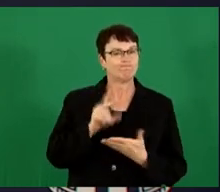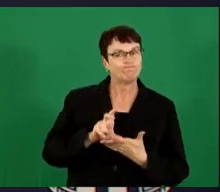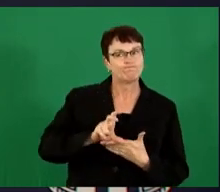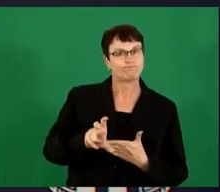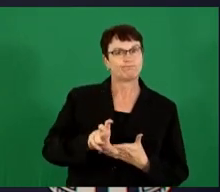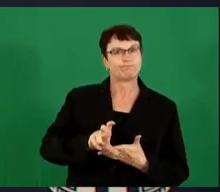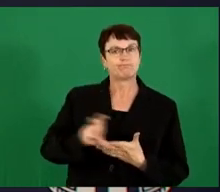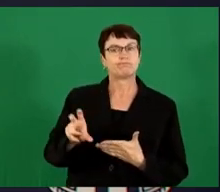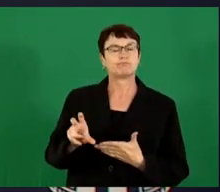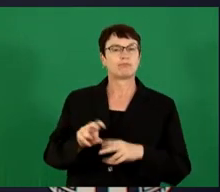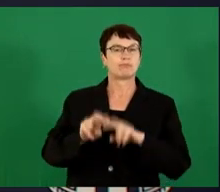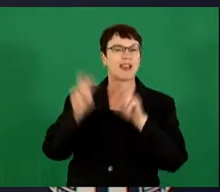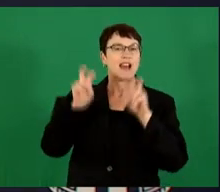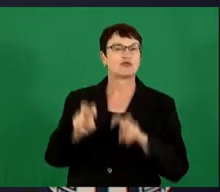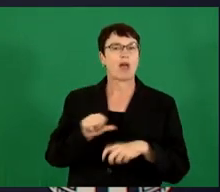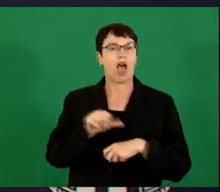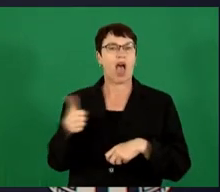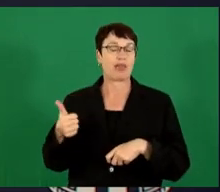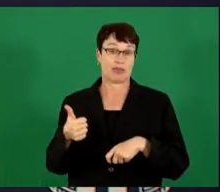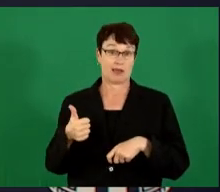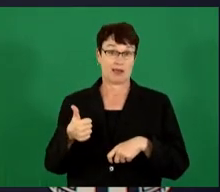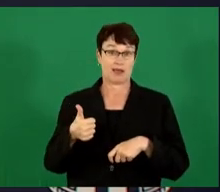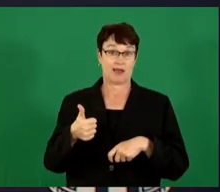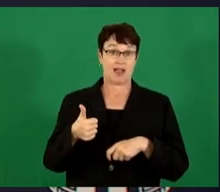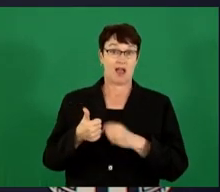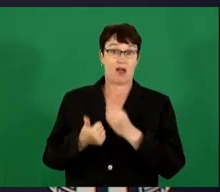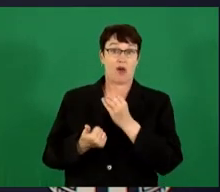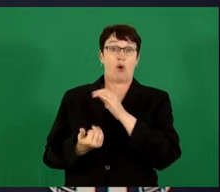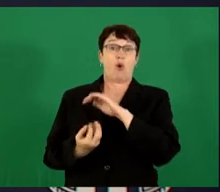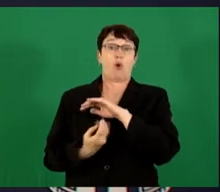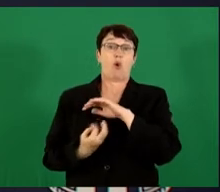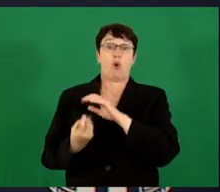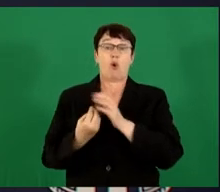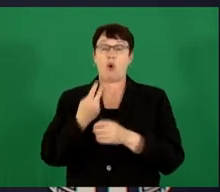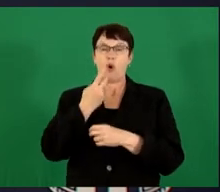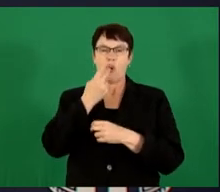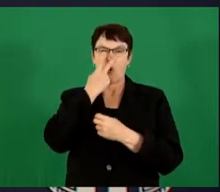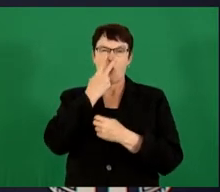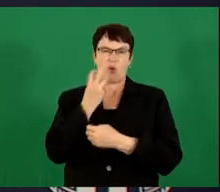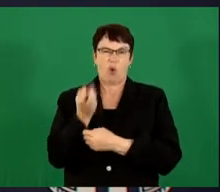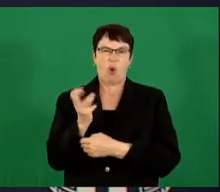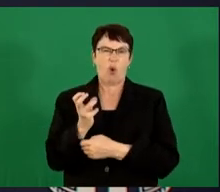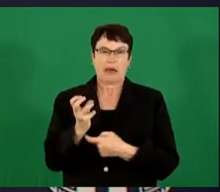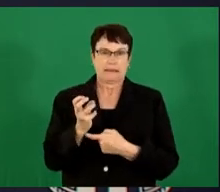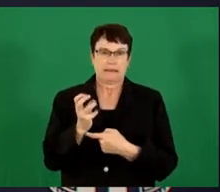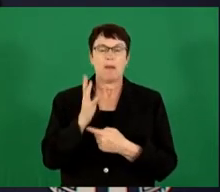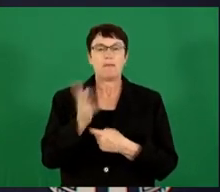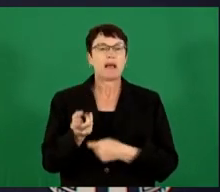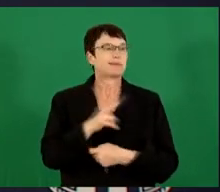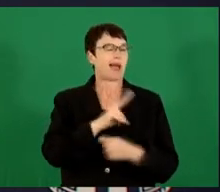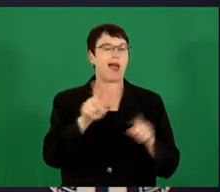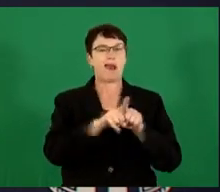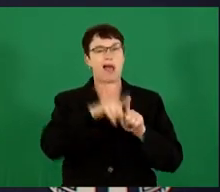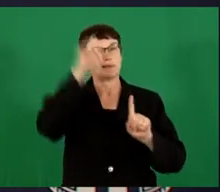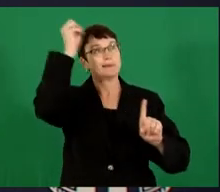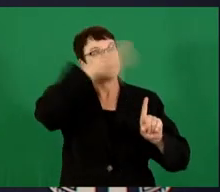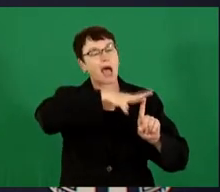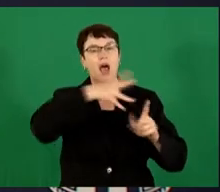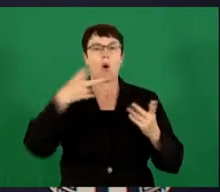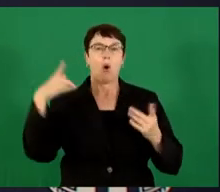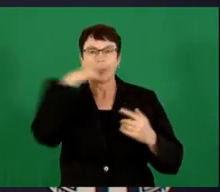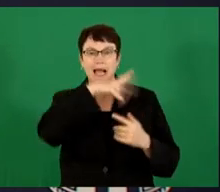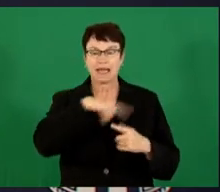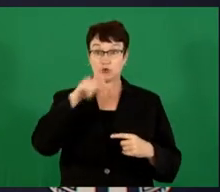households offset the impact of load shedding. Upside risks to global growth could also arise from